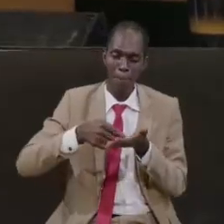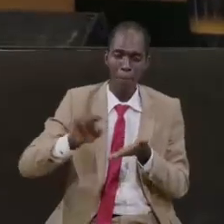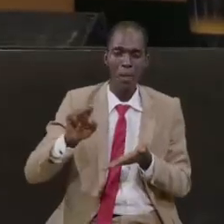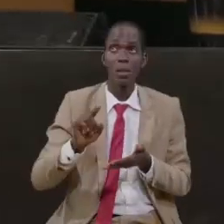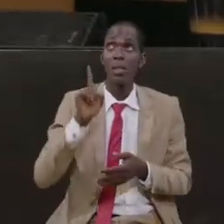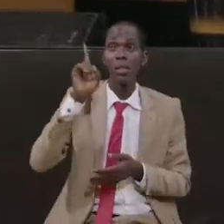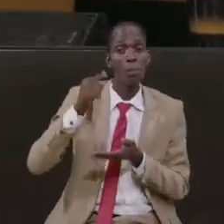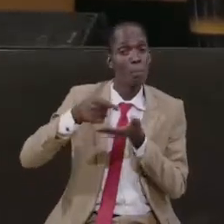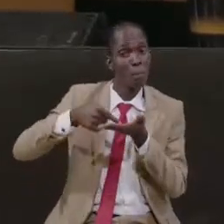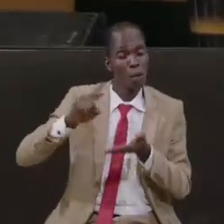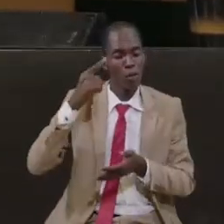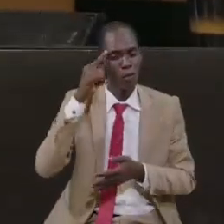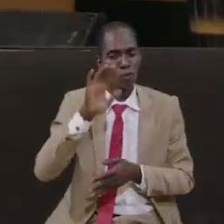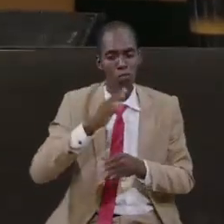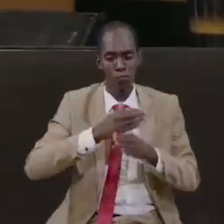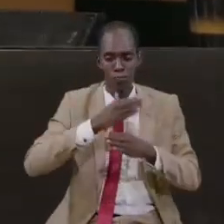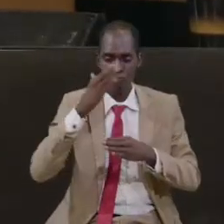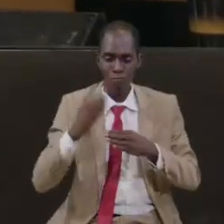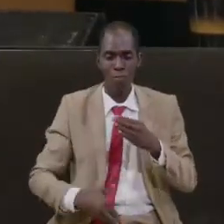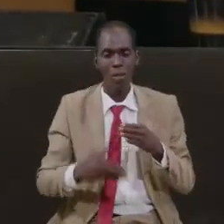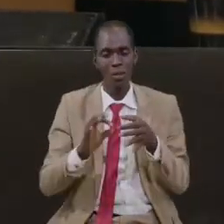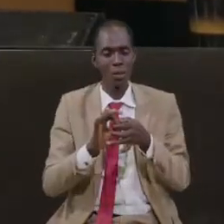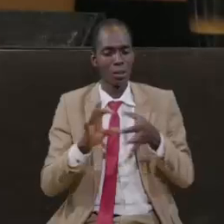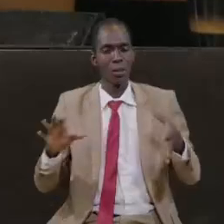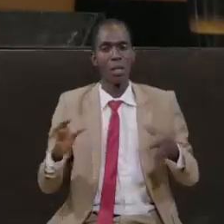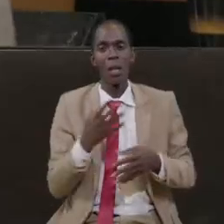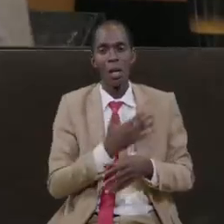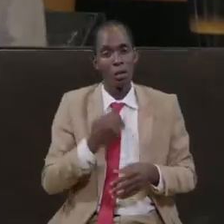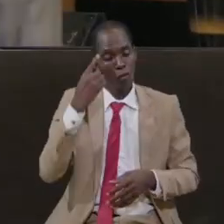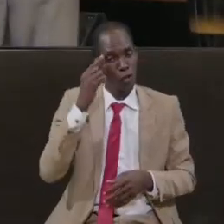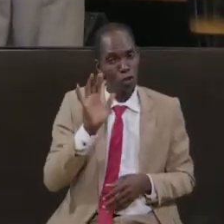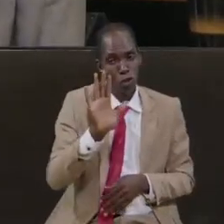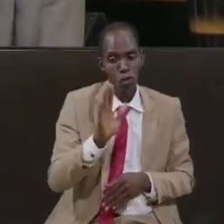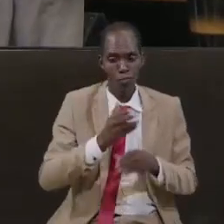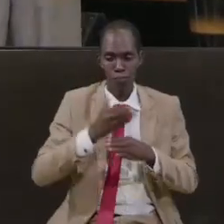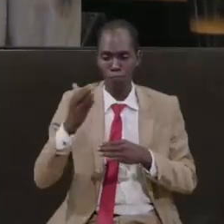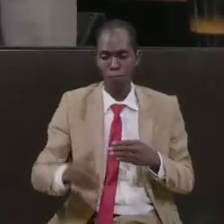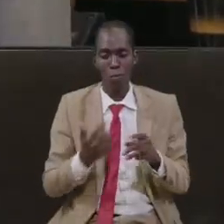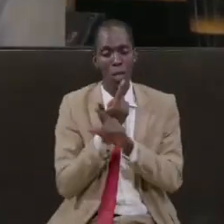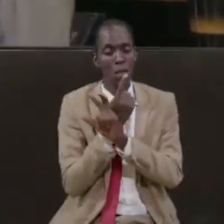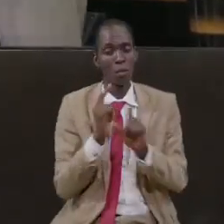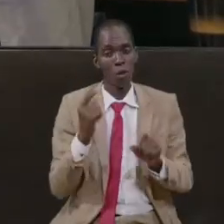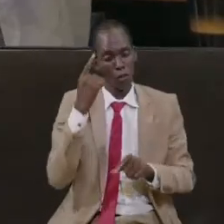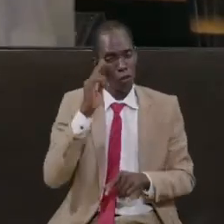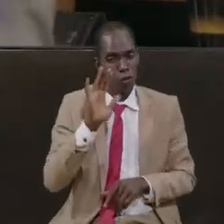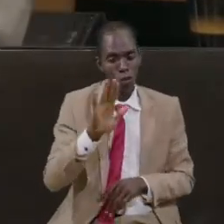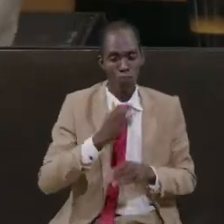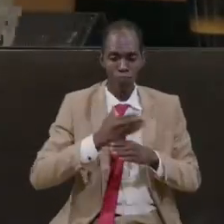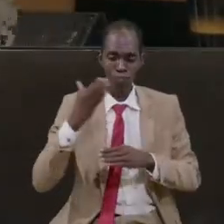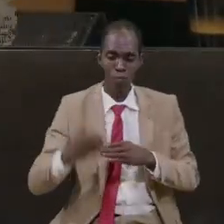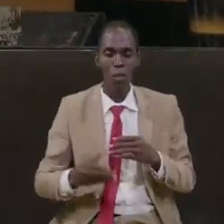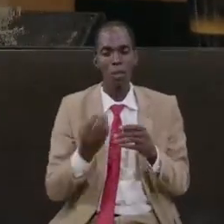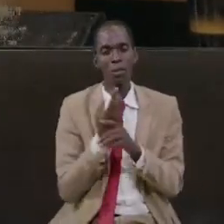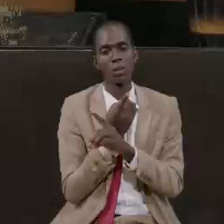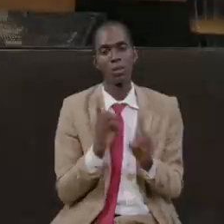your total release and for your total liberation and for your total deliverance. That's number one.